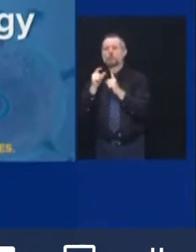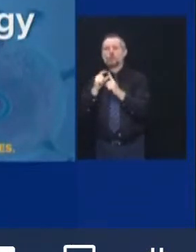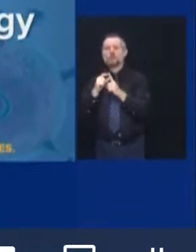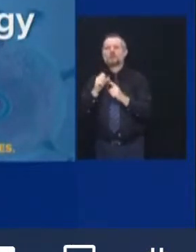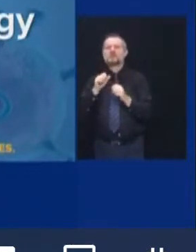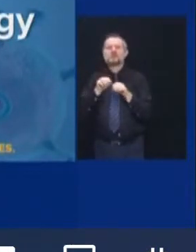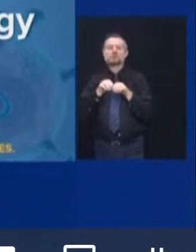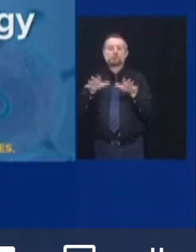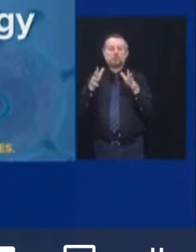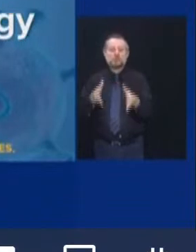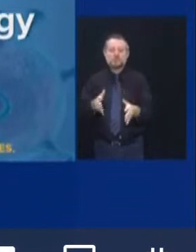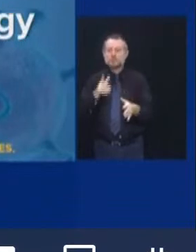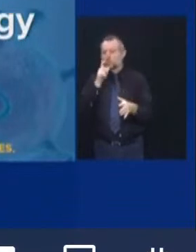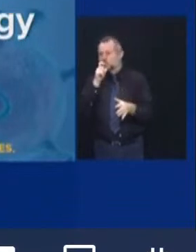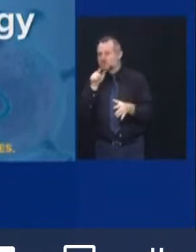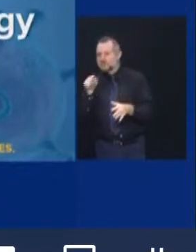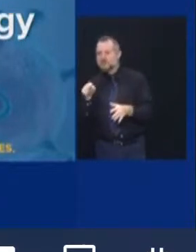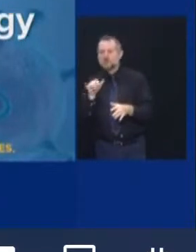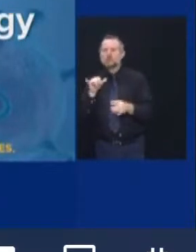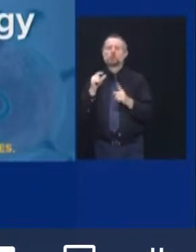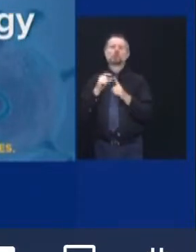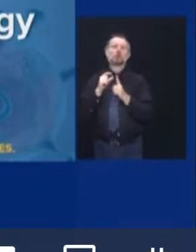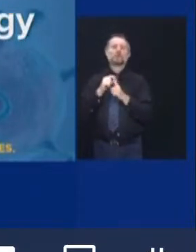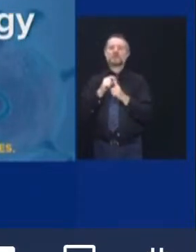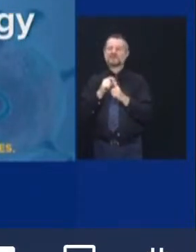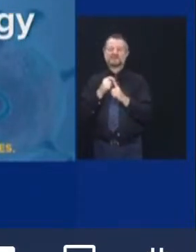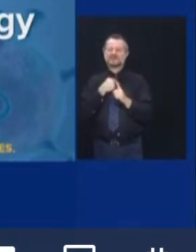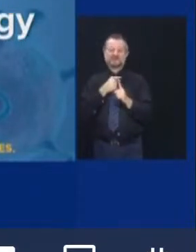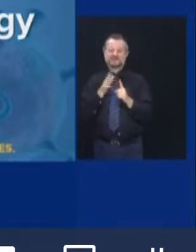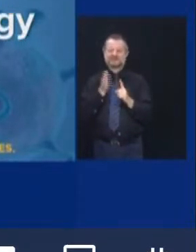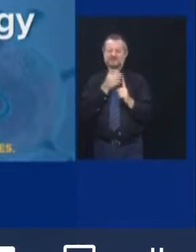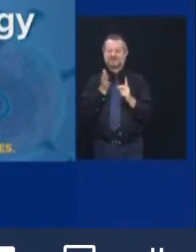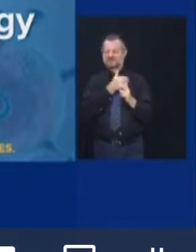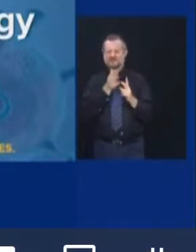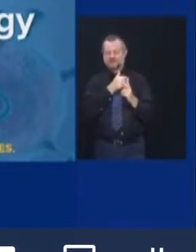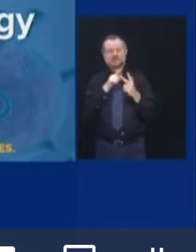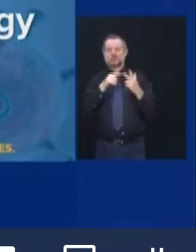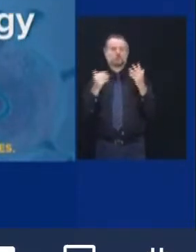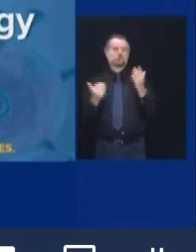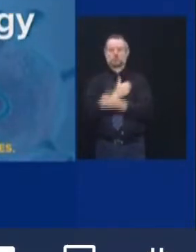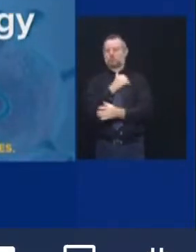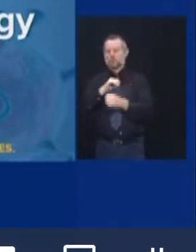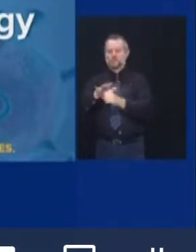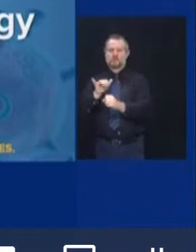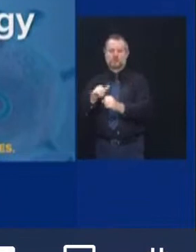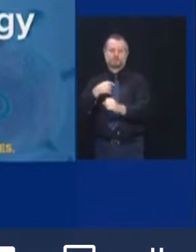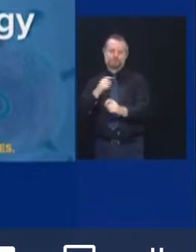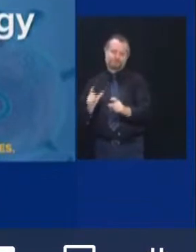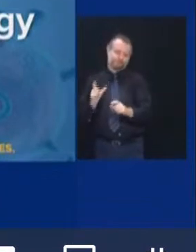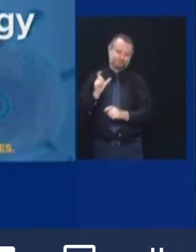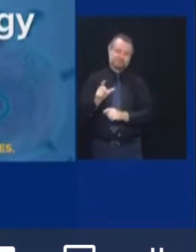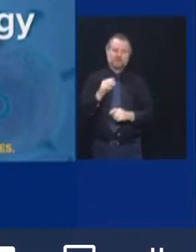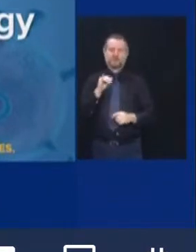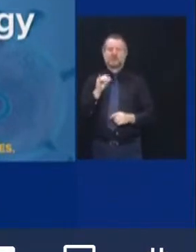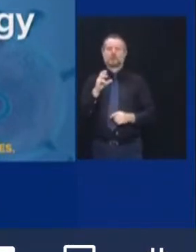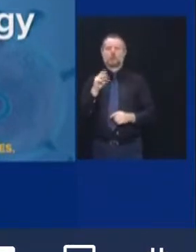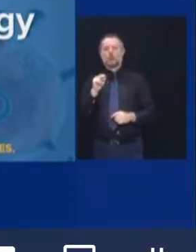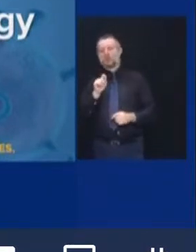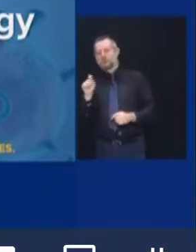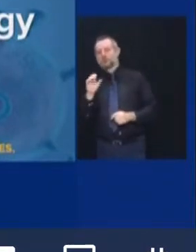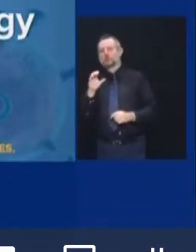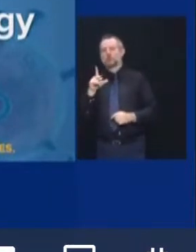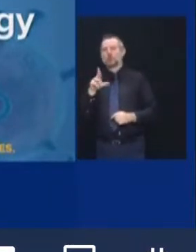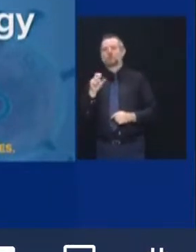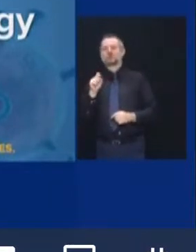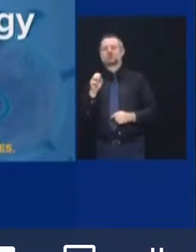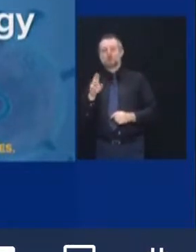These are all post-COVID terminology. There should be a post-COVID dictionary